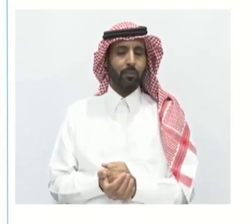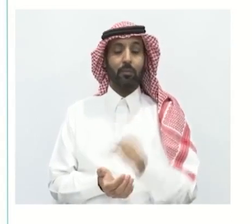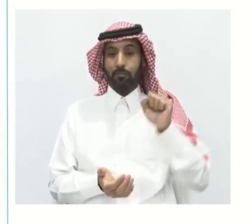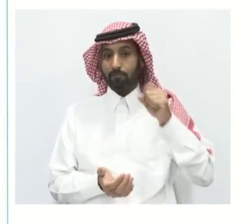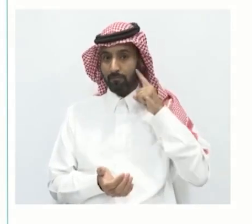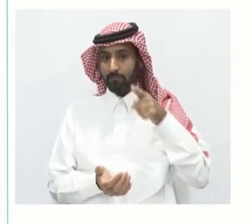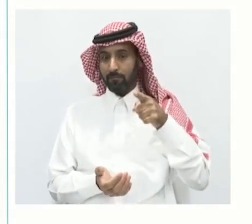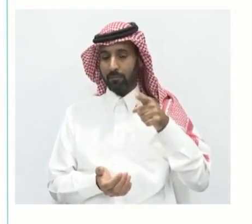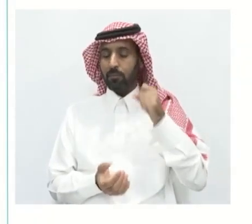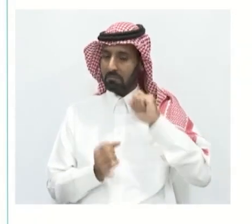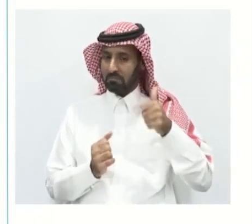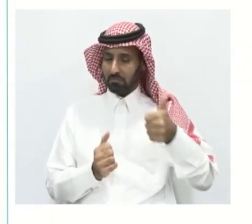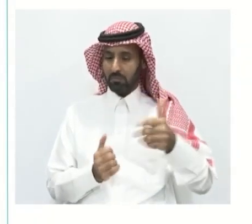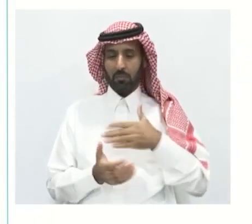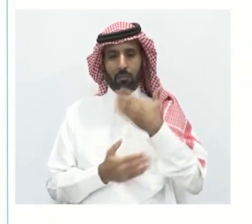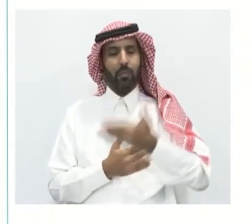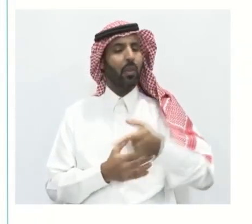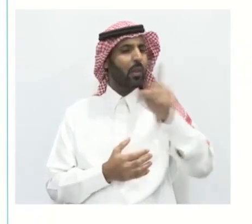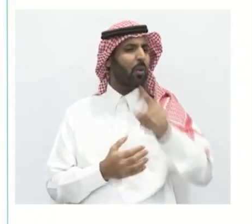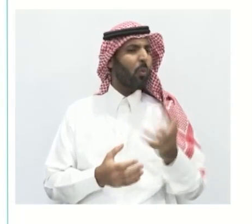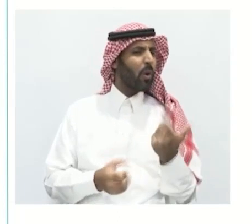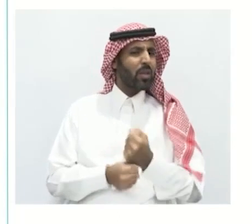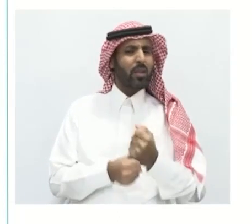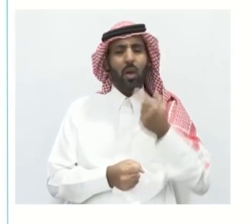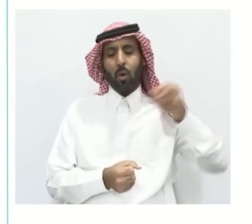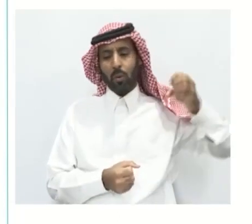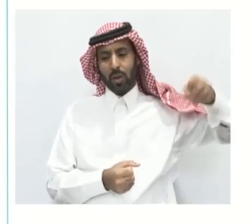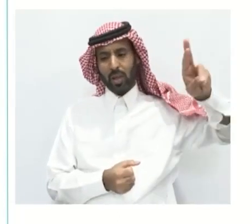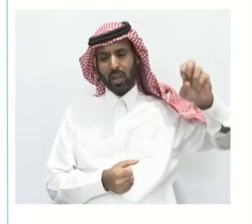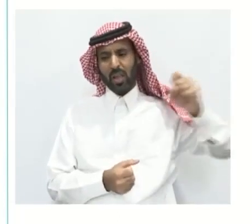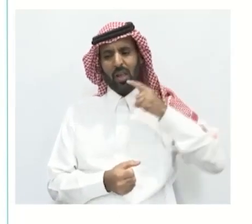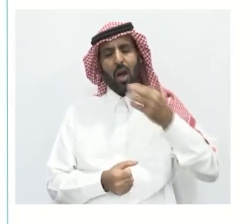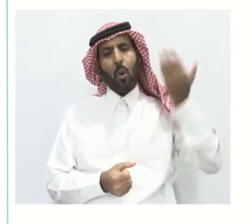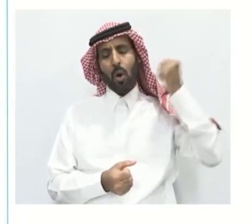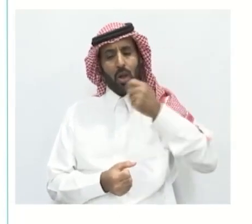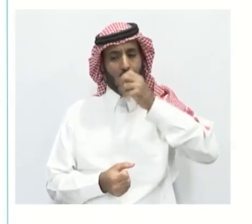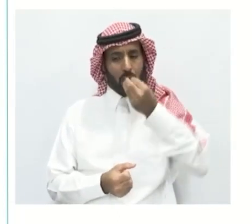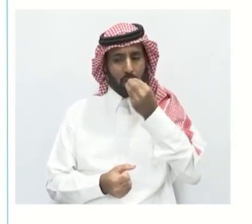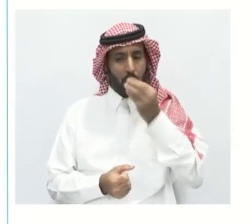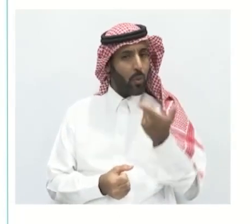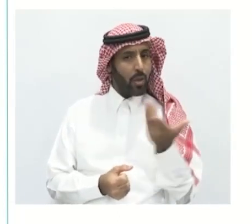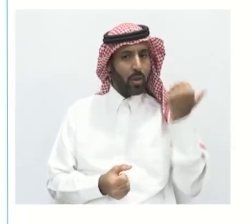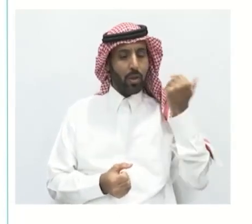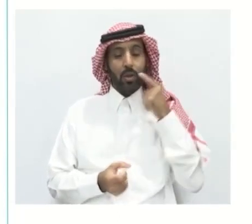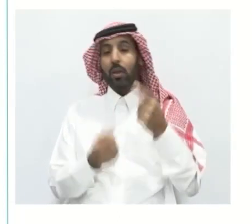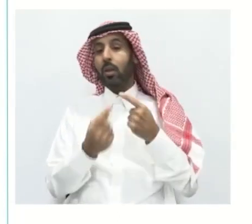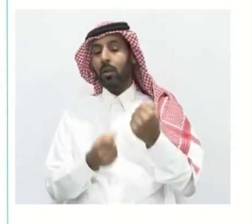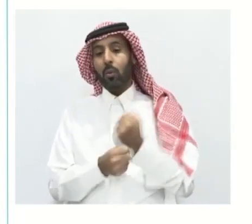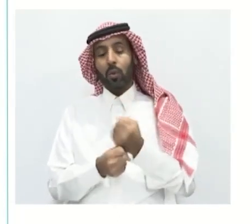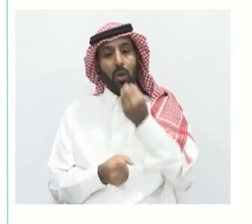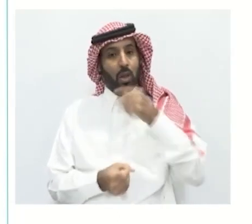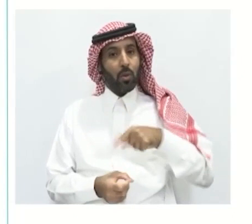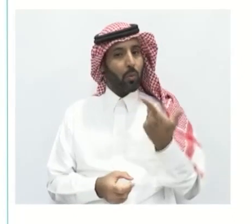Yes, that's great. The question is, what did Umar used to eat? Because here we're talking about what is